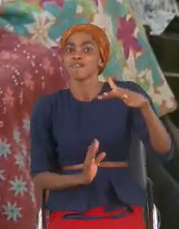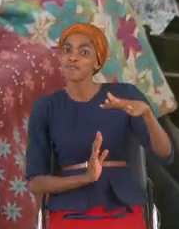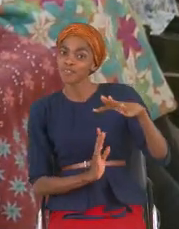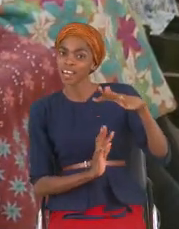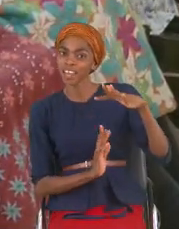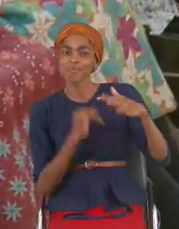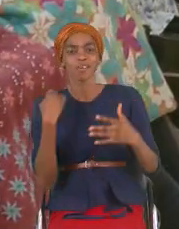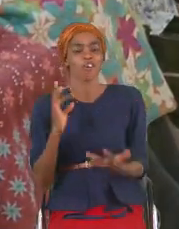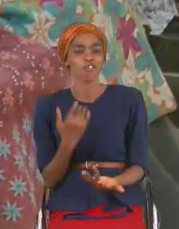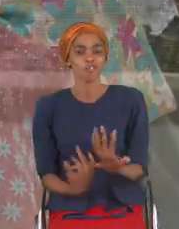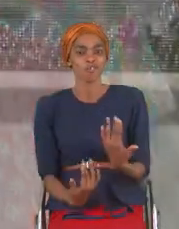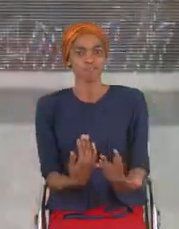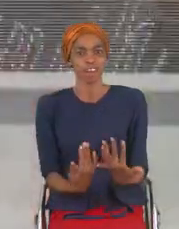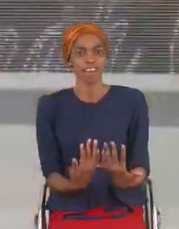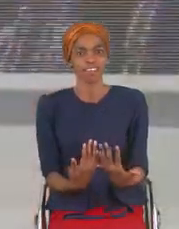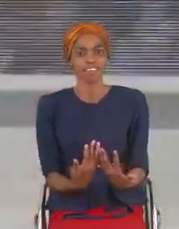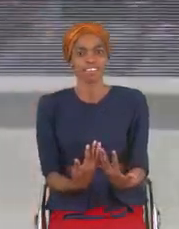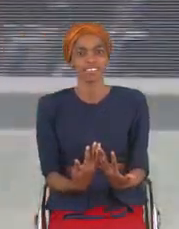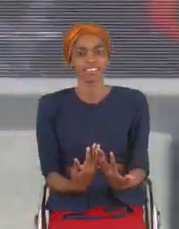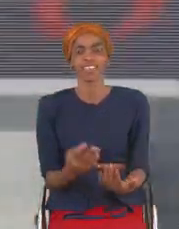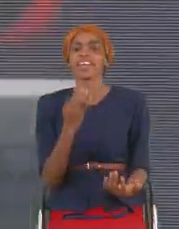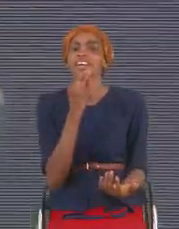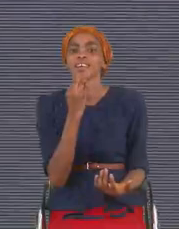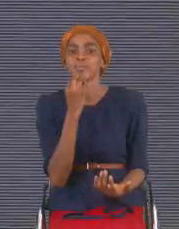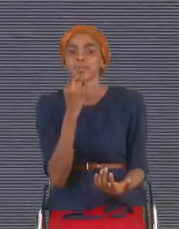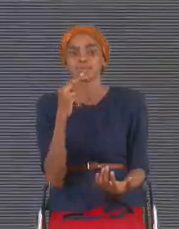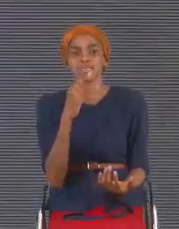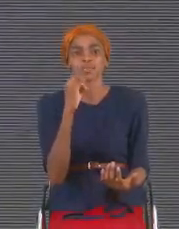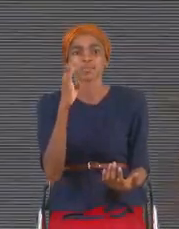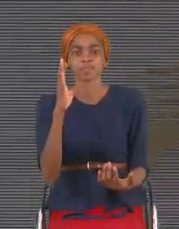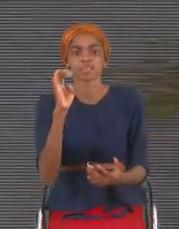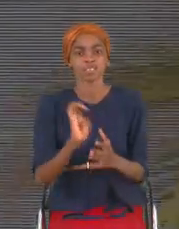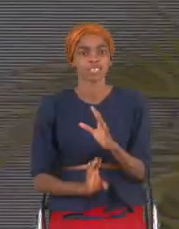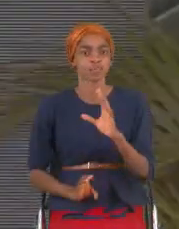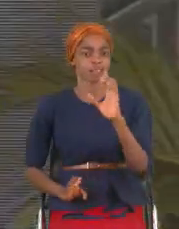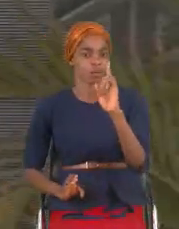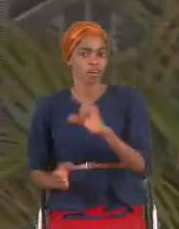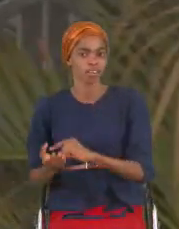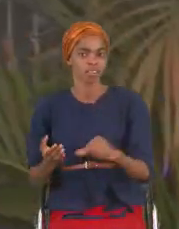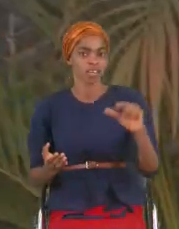of fire. Hebrews chapter 1, reading from verse 7. Hebrews